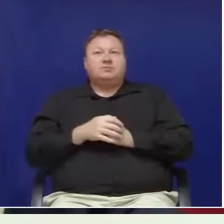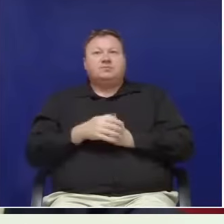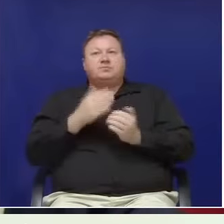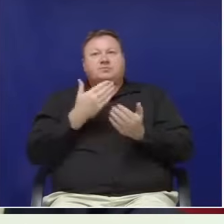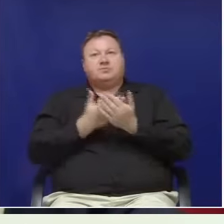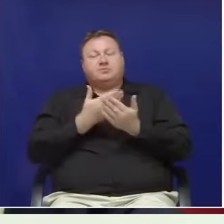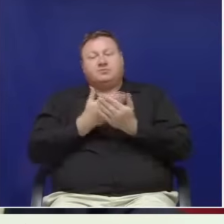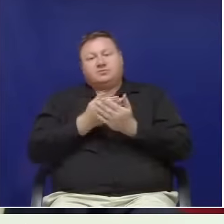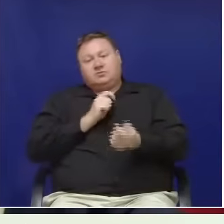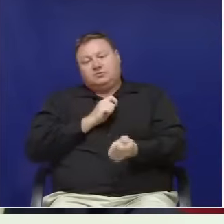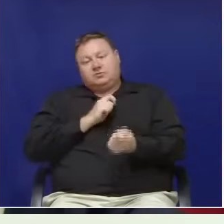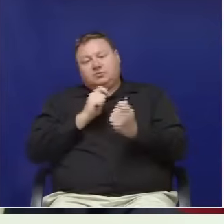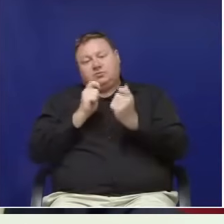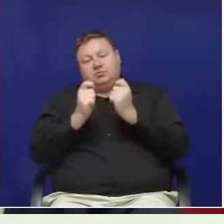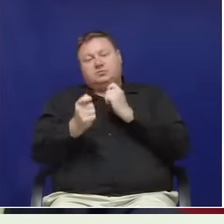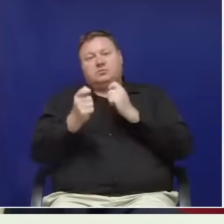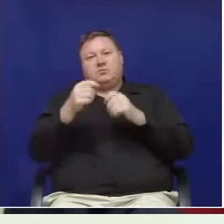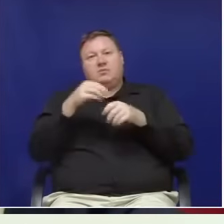the profession?